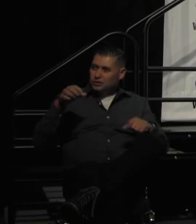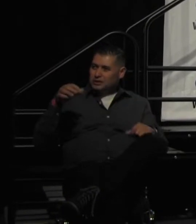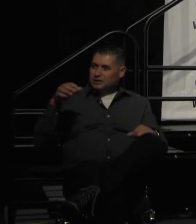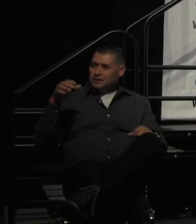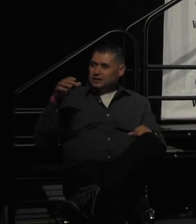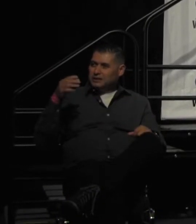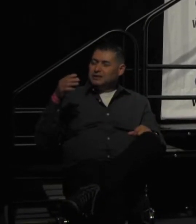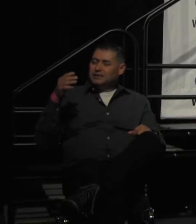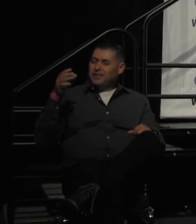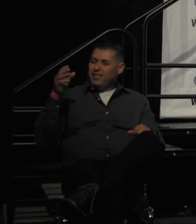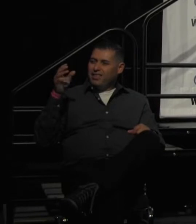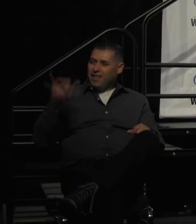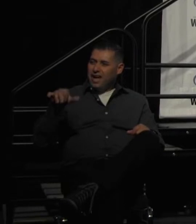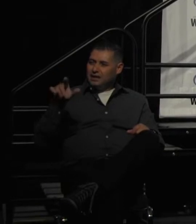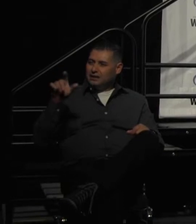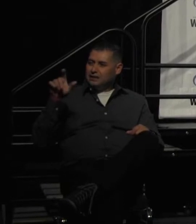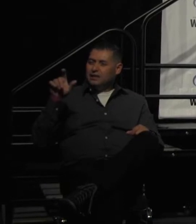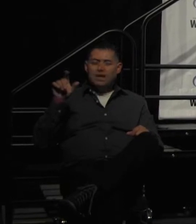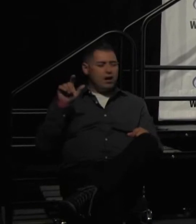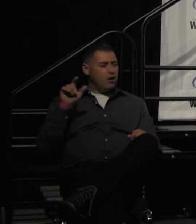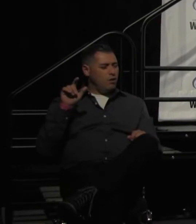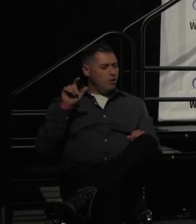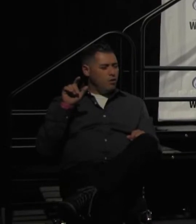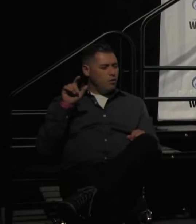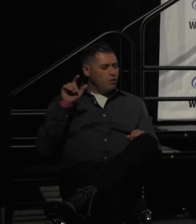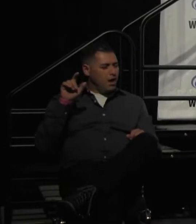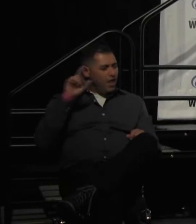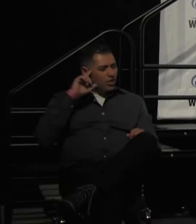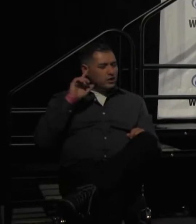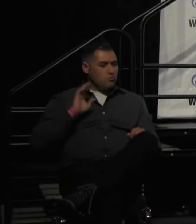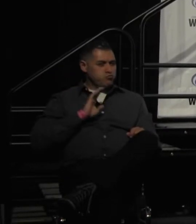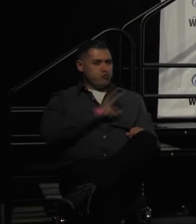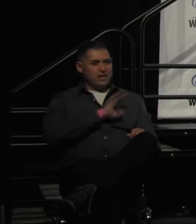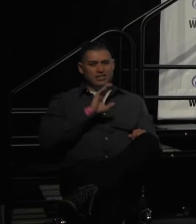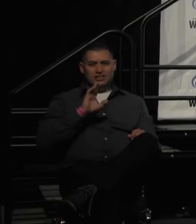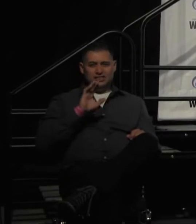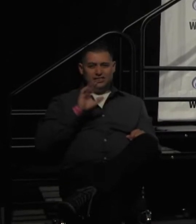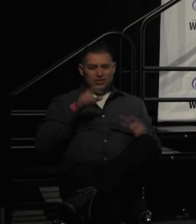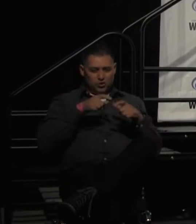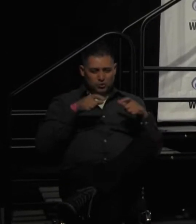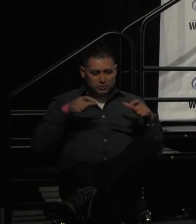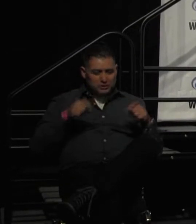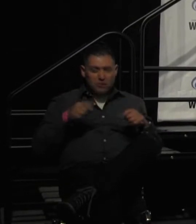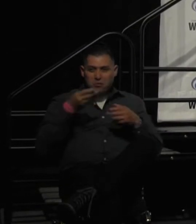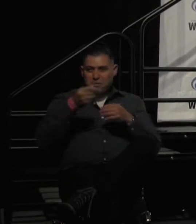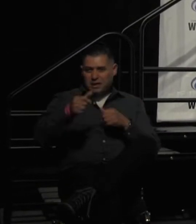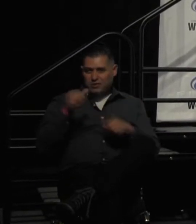Tommy Chong. Oh, breast strips. Oh, I thought you said breast. You guys want to buy some drugs?